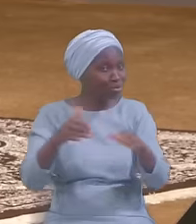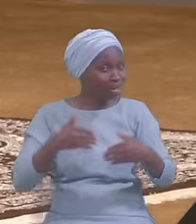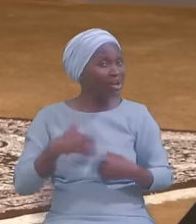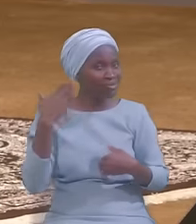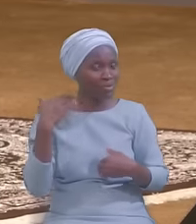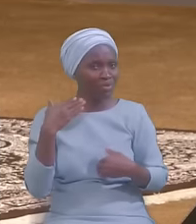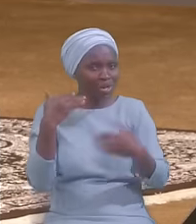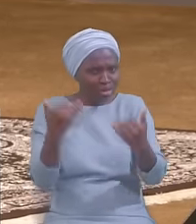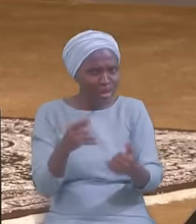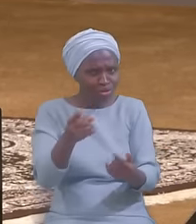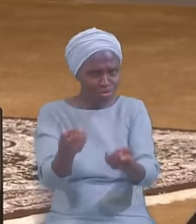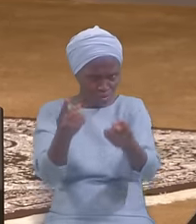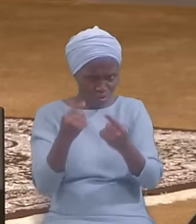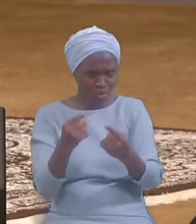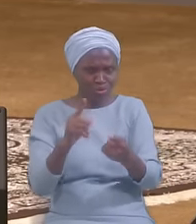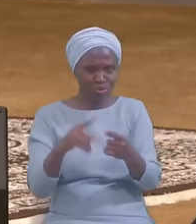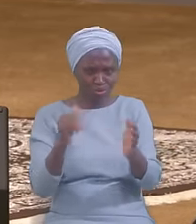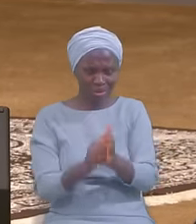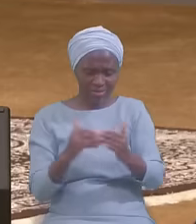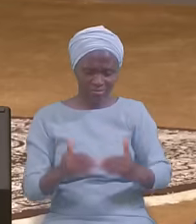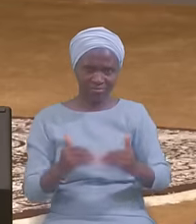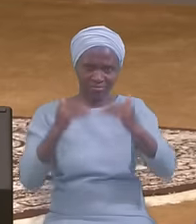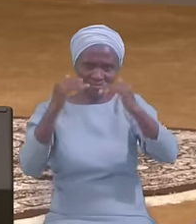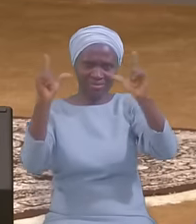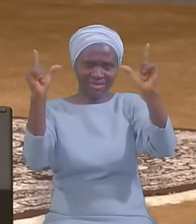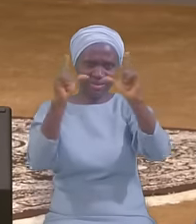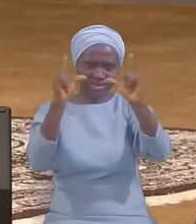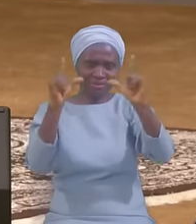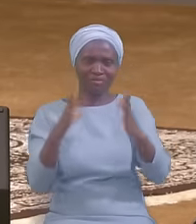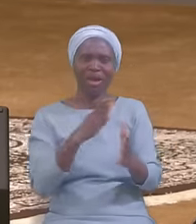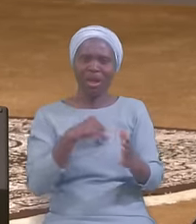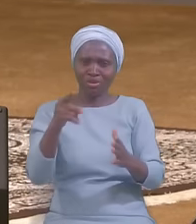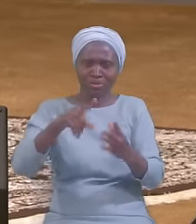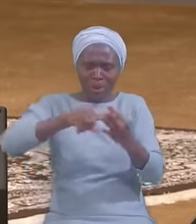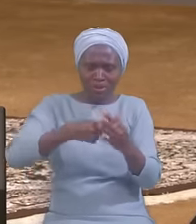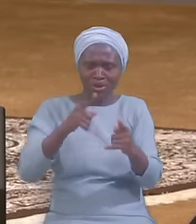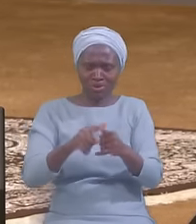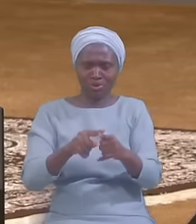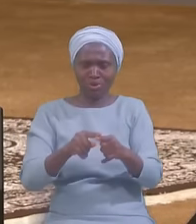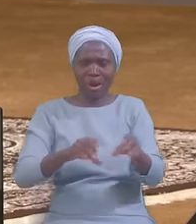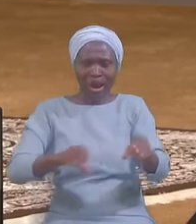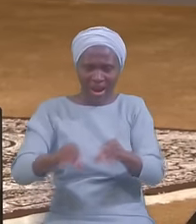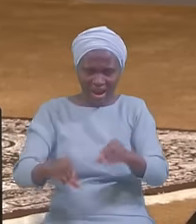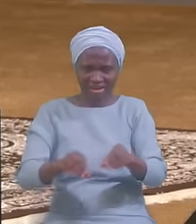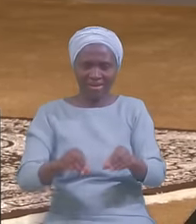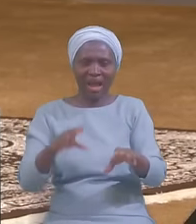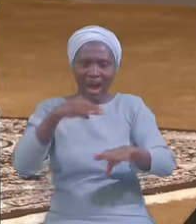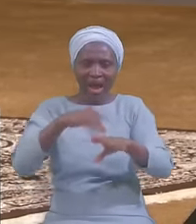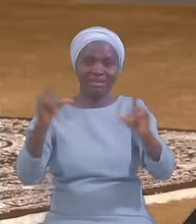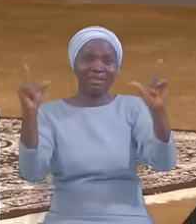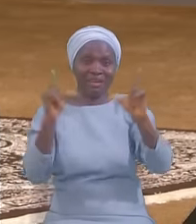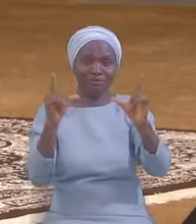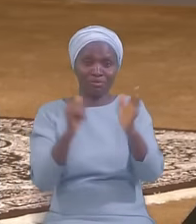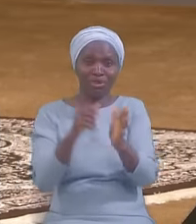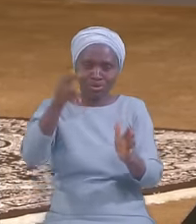up to that level and you act and you stay the say at the level you ought to say, see, I have